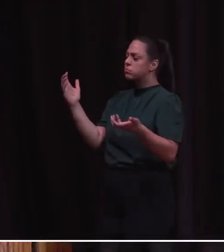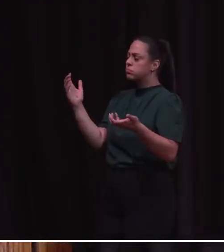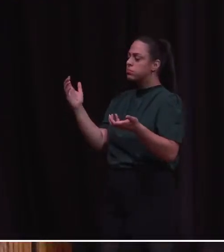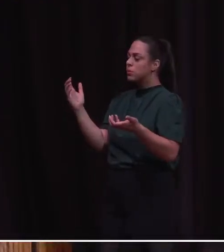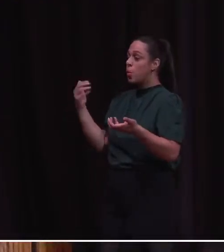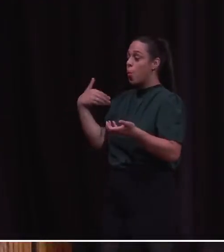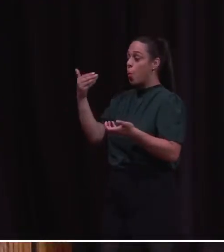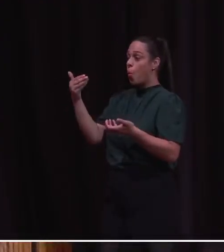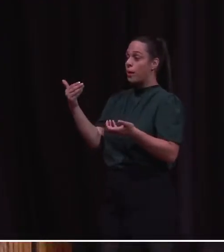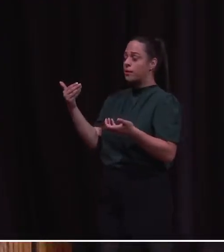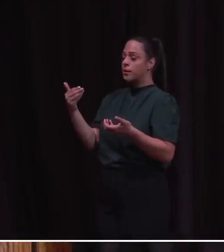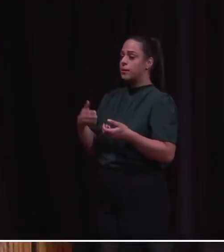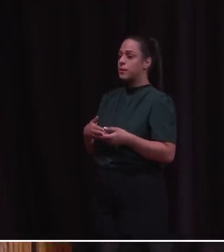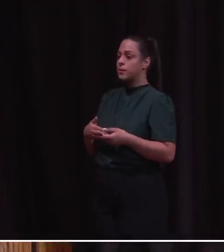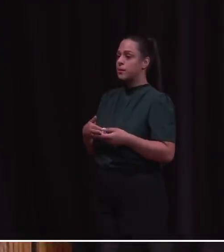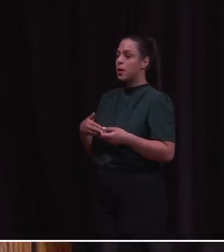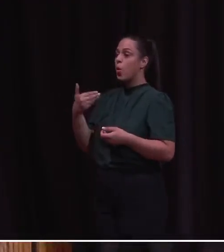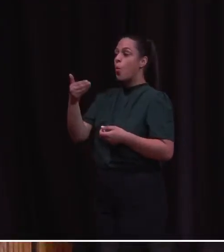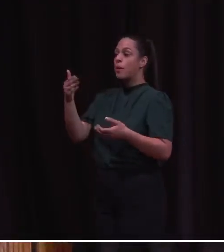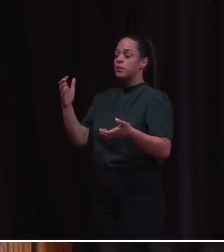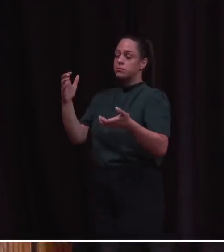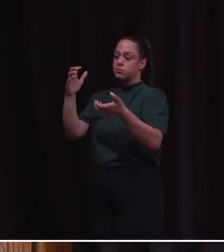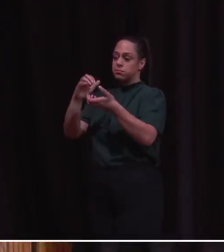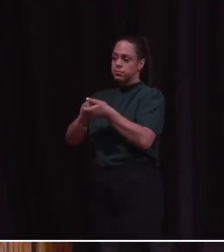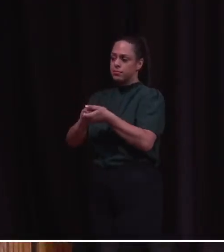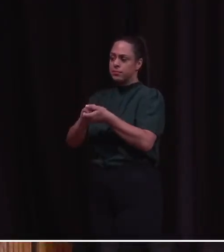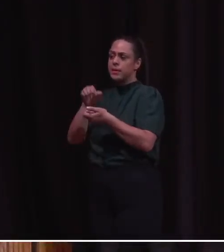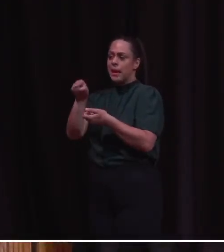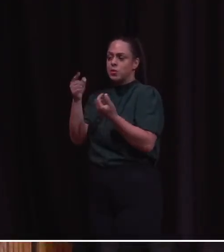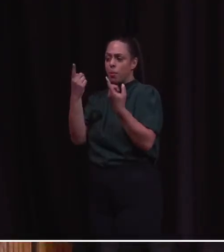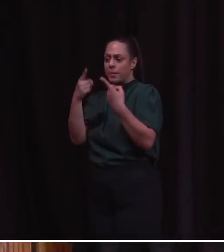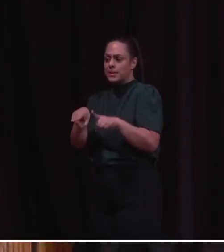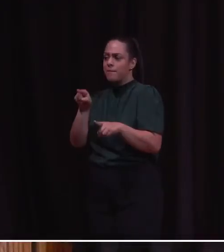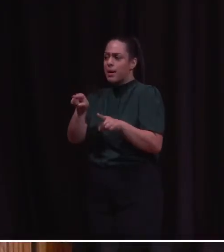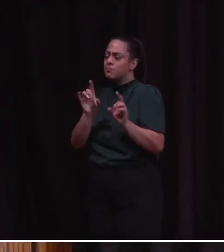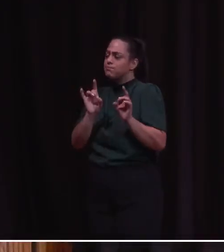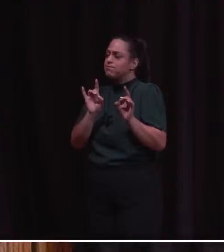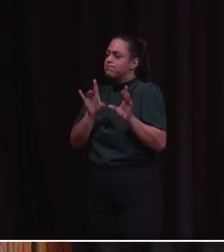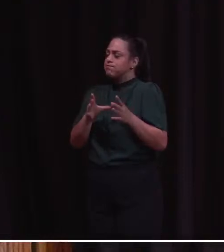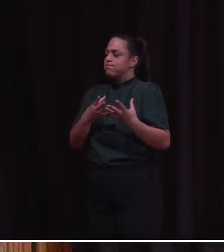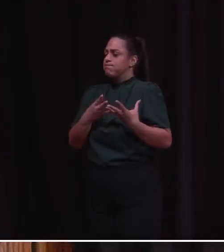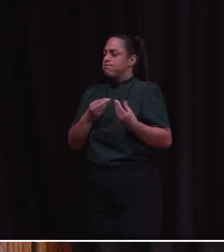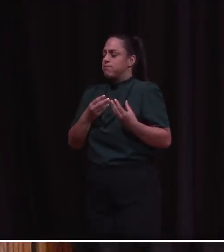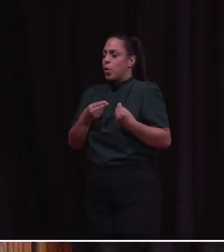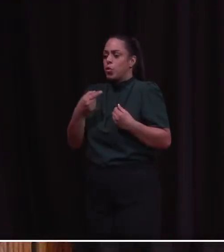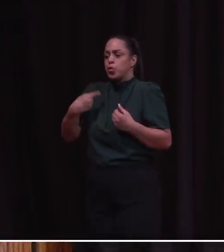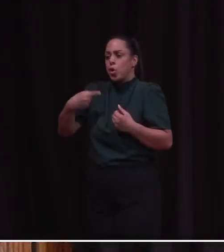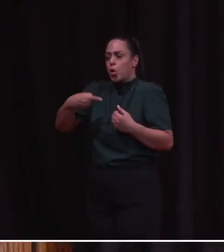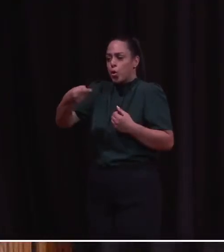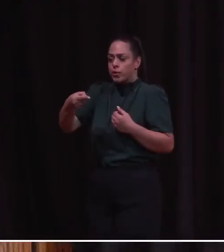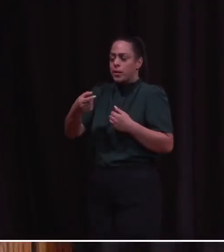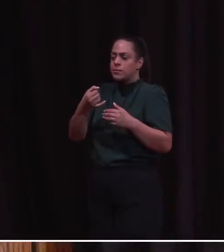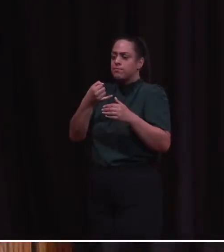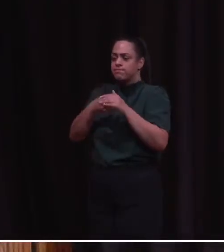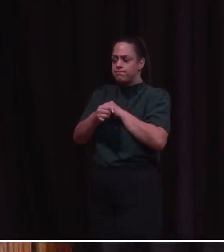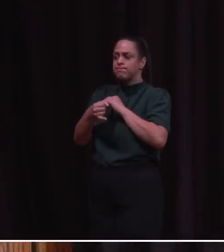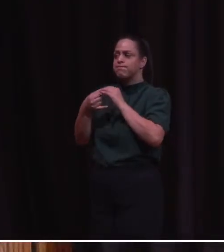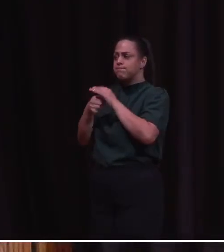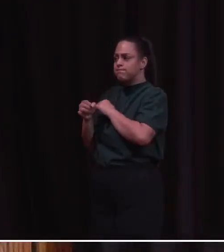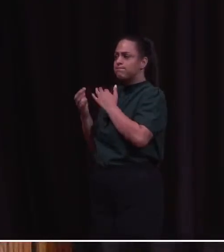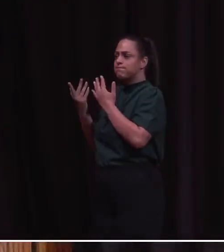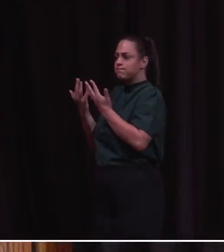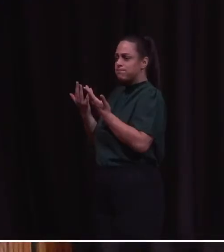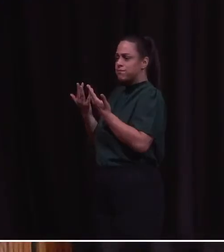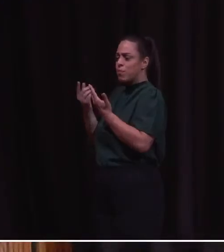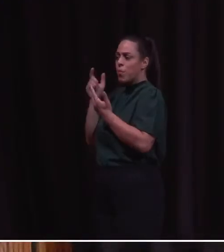There was the everyday terror of sexual assaults that captive black women endured in plantation USA, and even